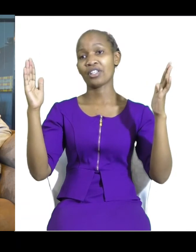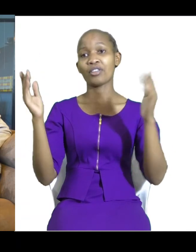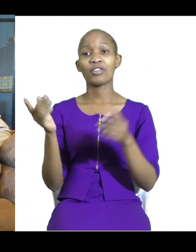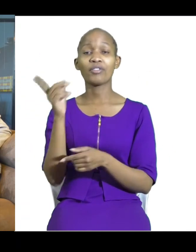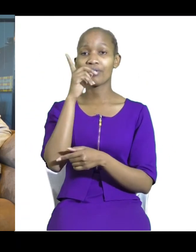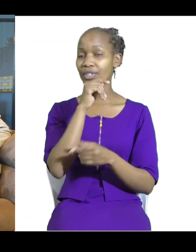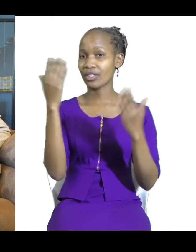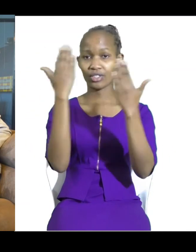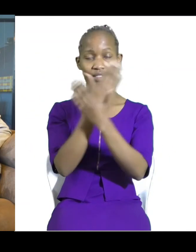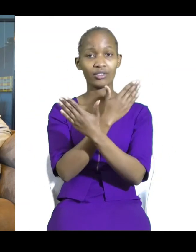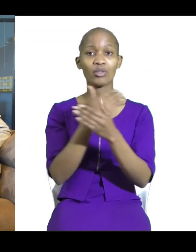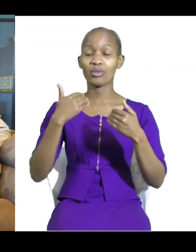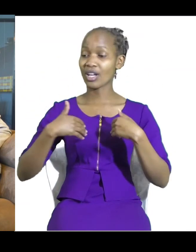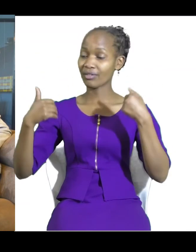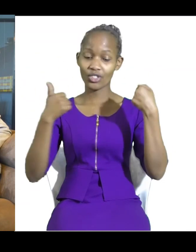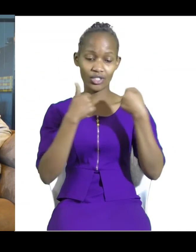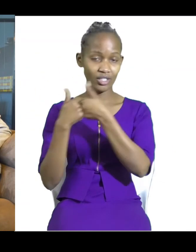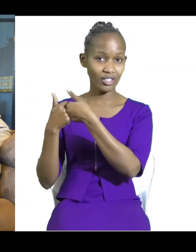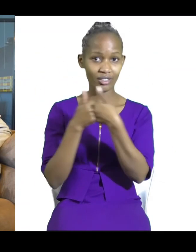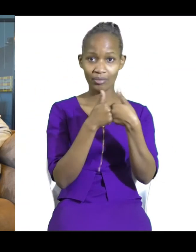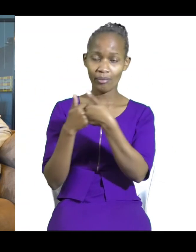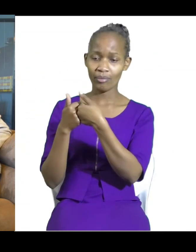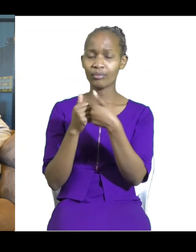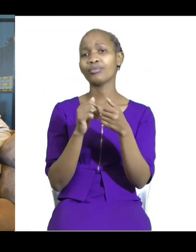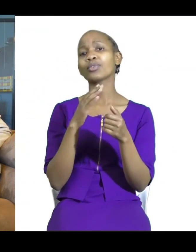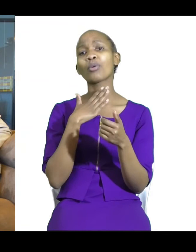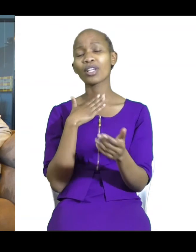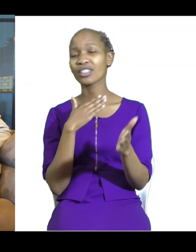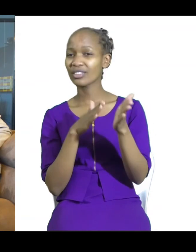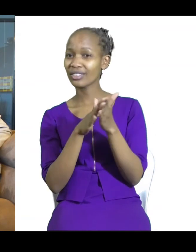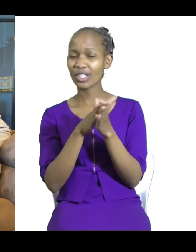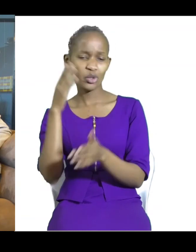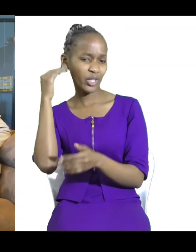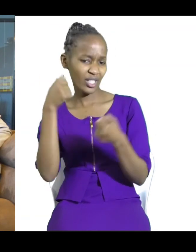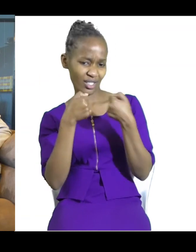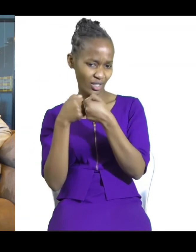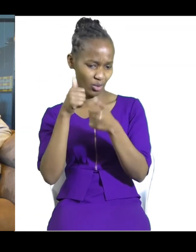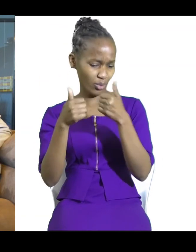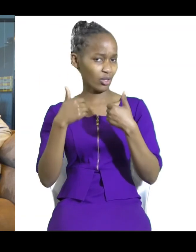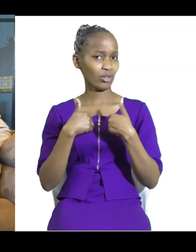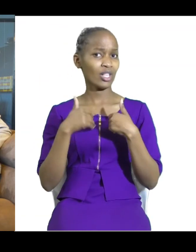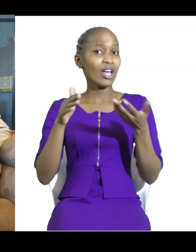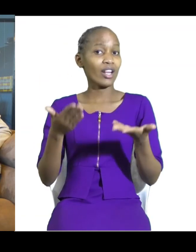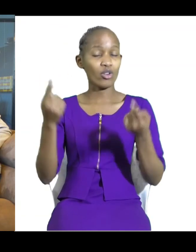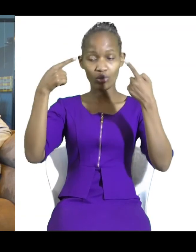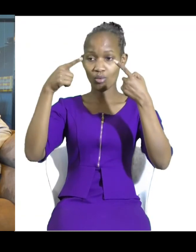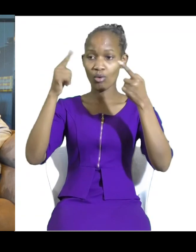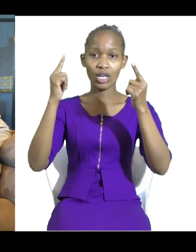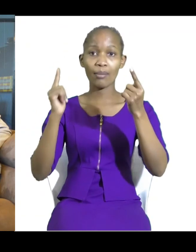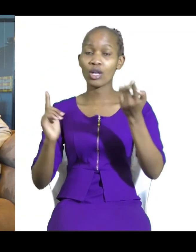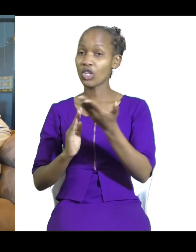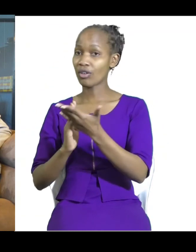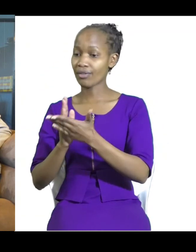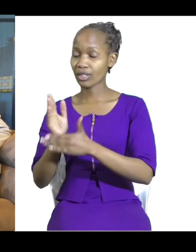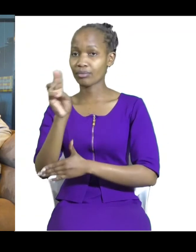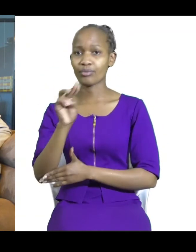overnight. It doesn't go without challenges. It would be interesting to hear about some of your challenges and how you navigate them, because we want